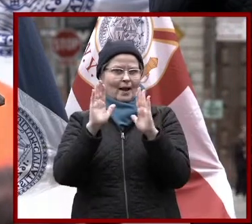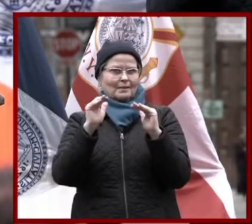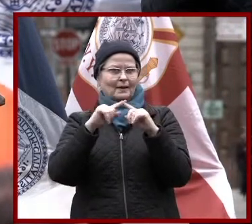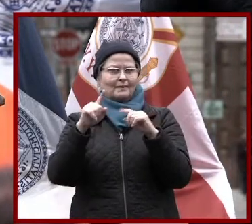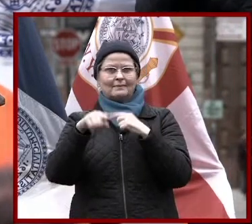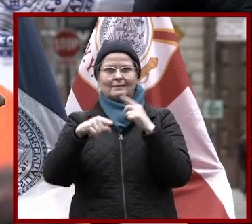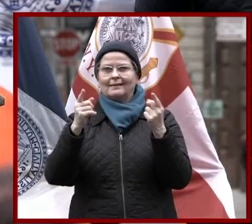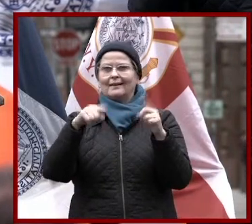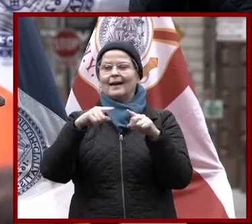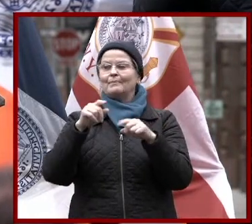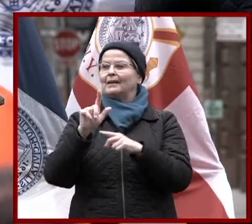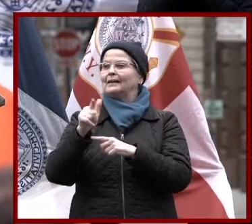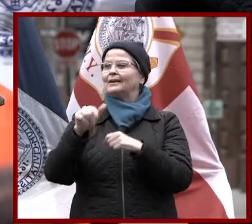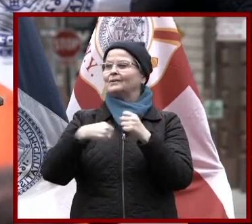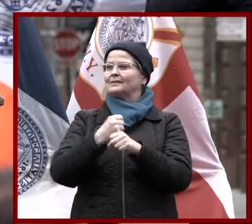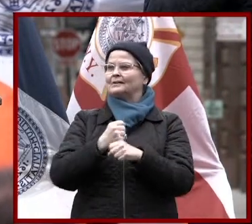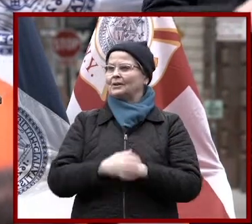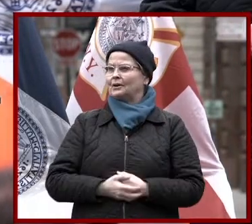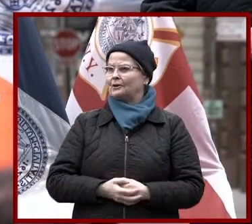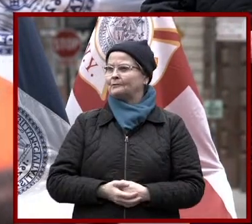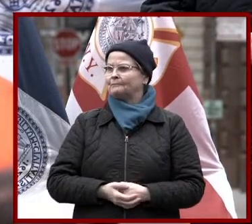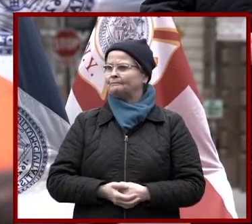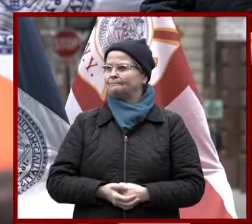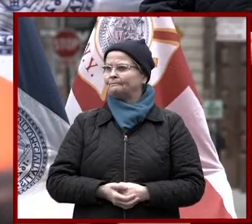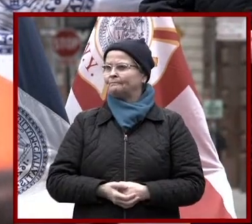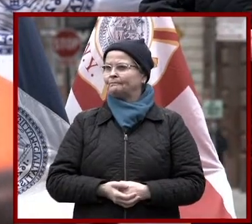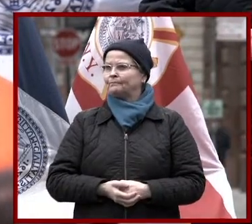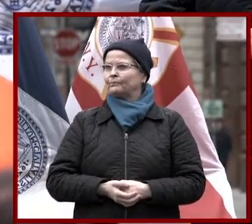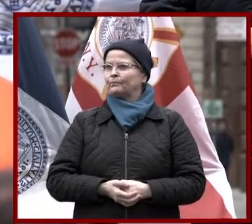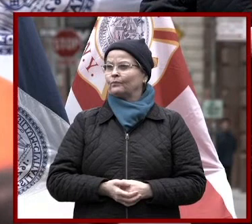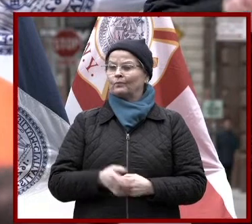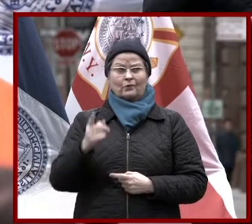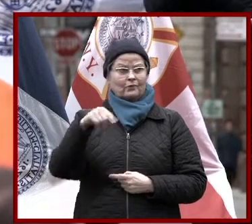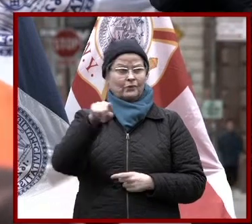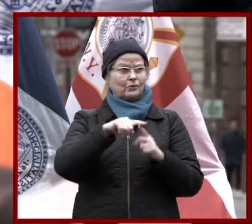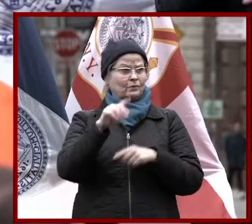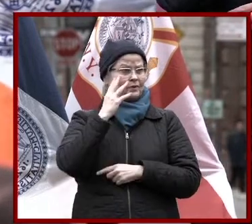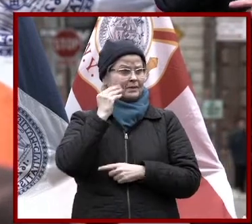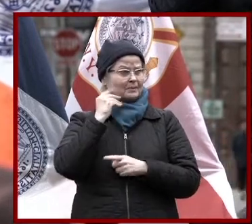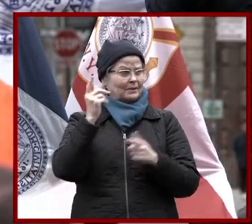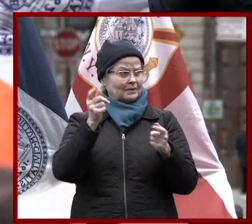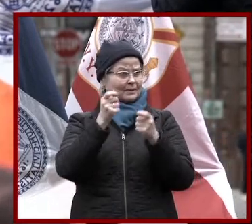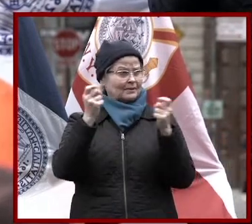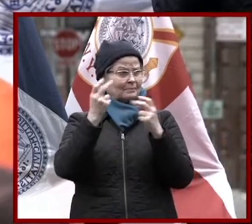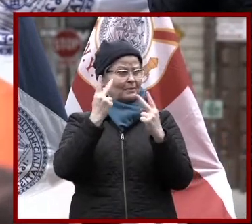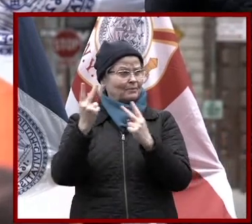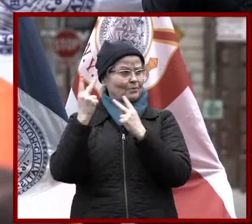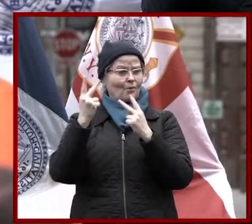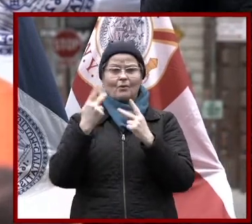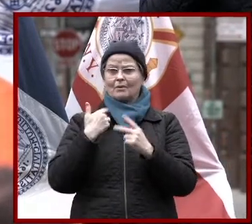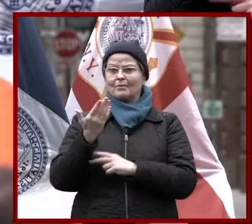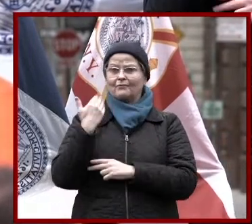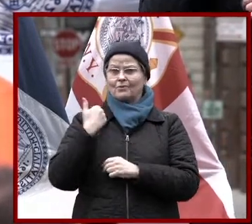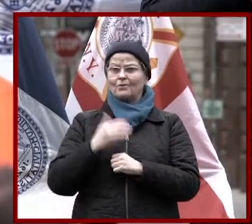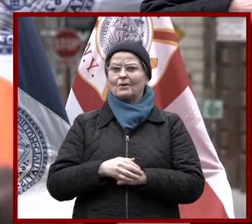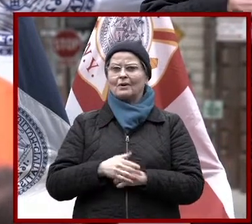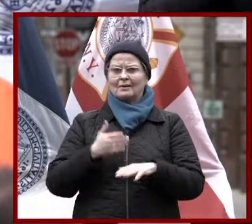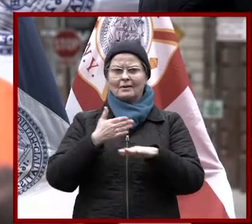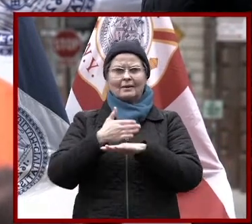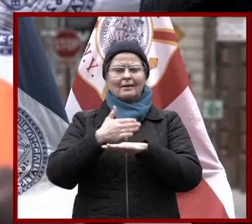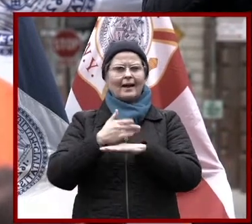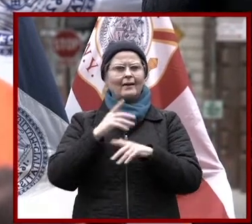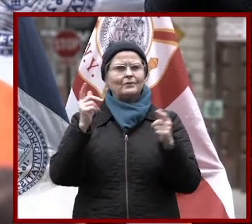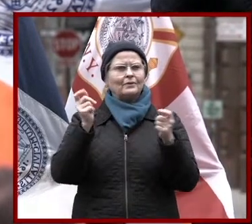so one of the things that we're going to do, those of you that have been here before, you know that after the ceremony, we lay